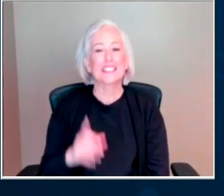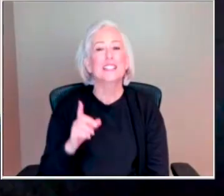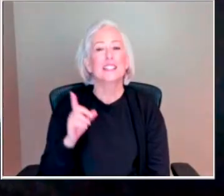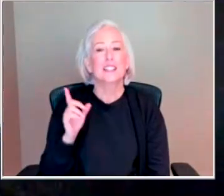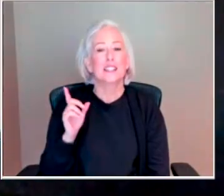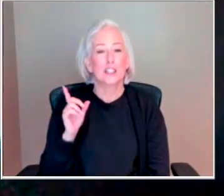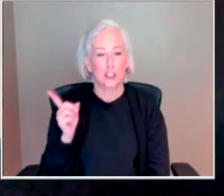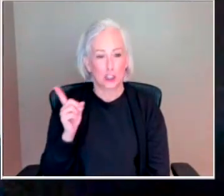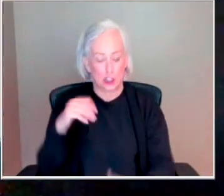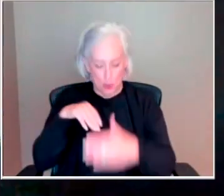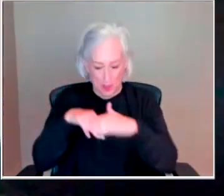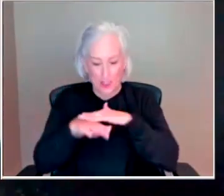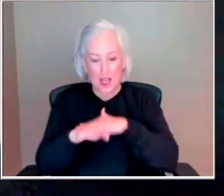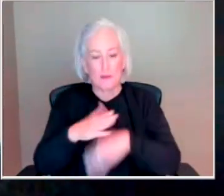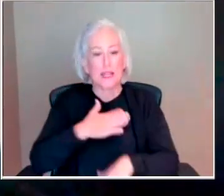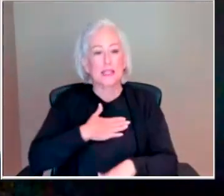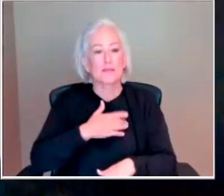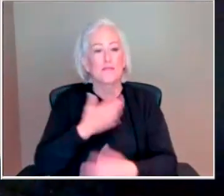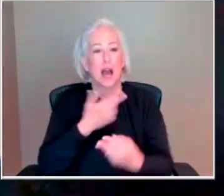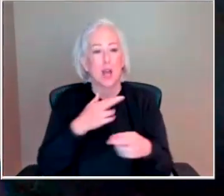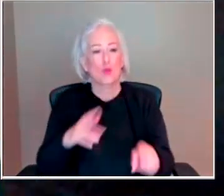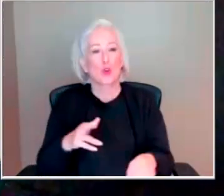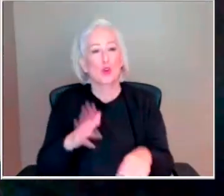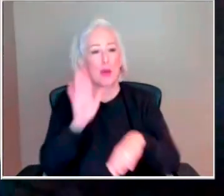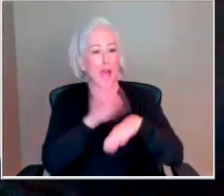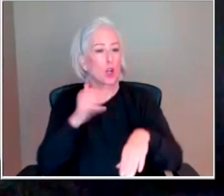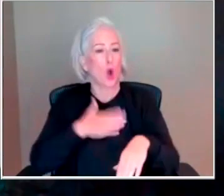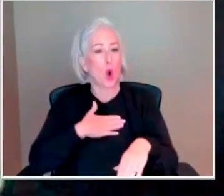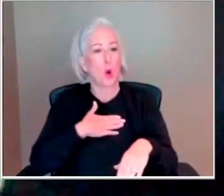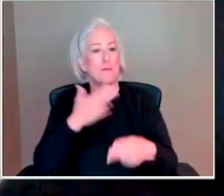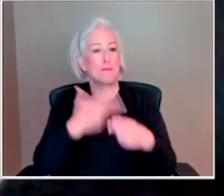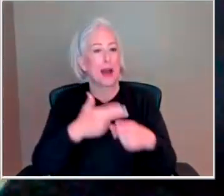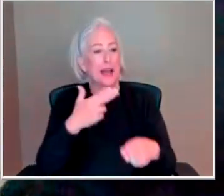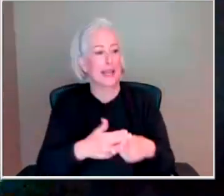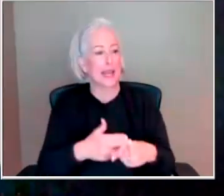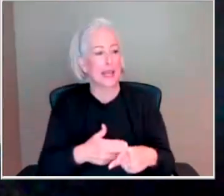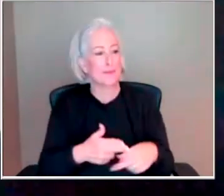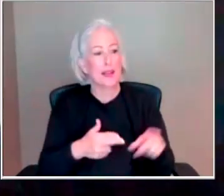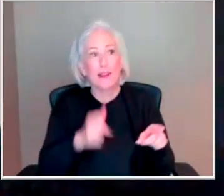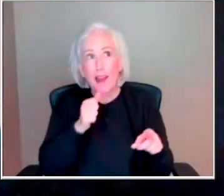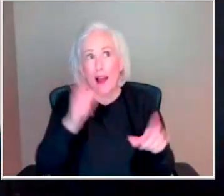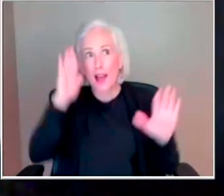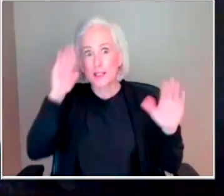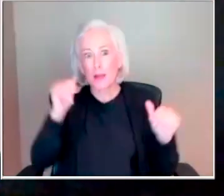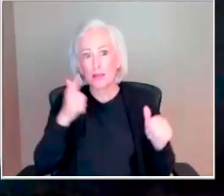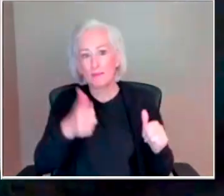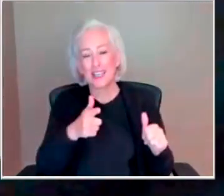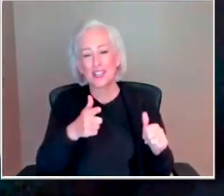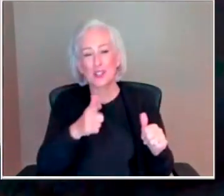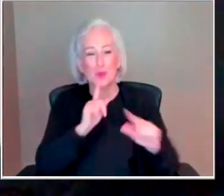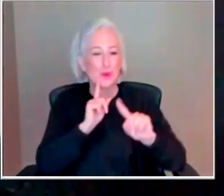room and call my name like she actually didn't expect for me to respond. Archie.